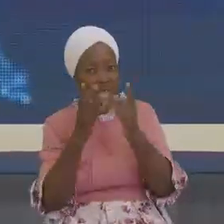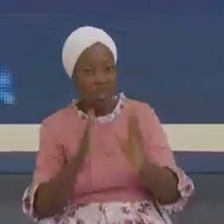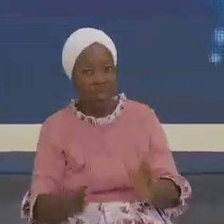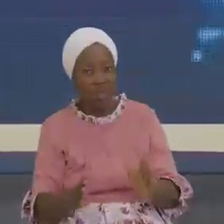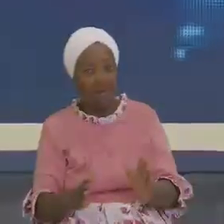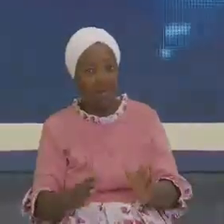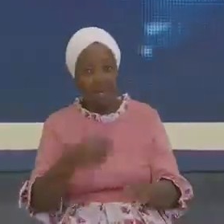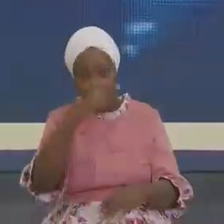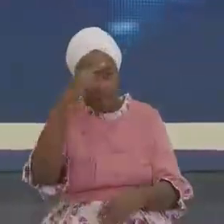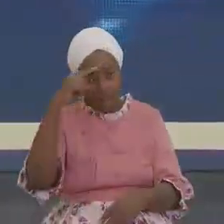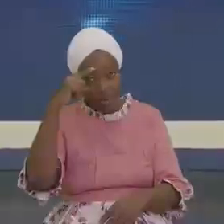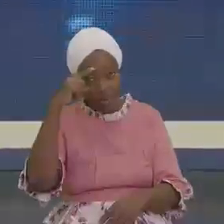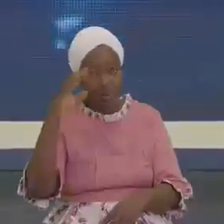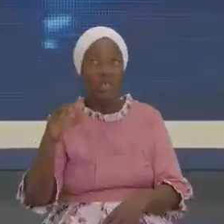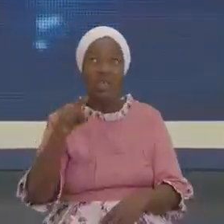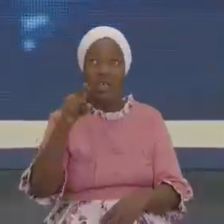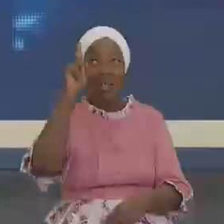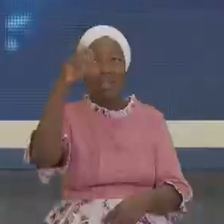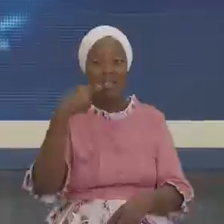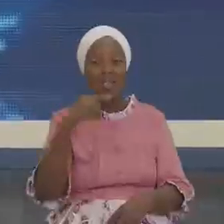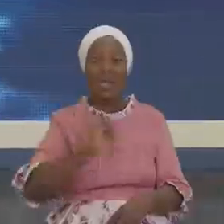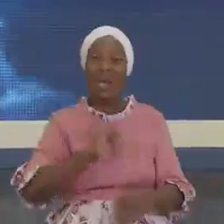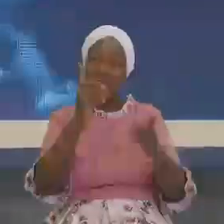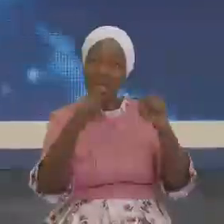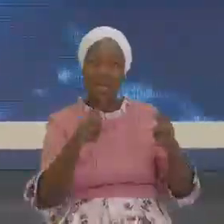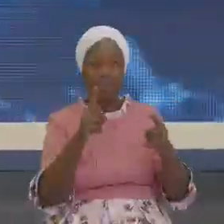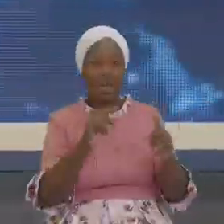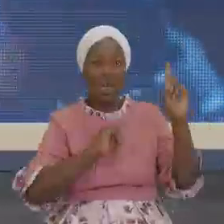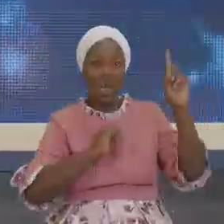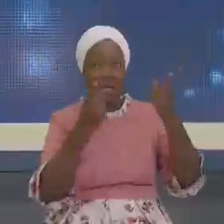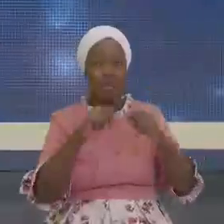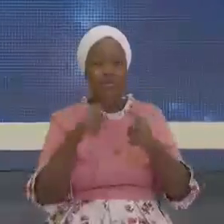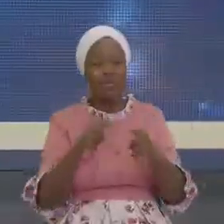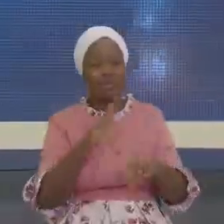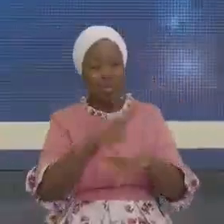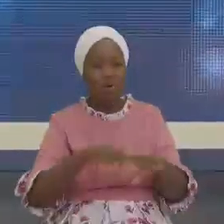because he said, I came to call sinners to repentance,